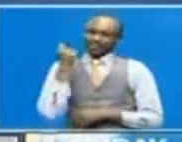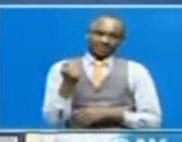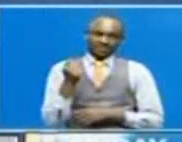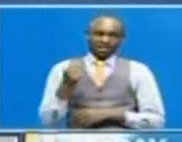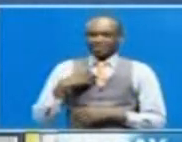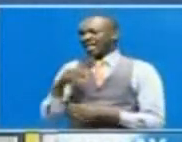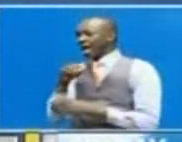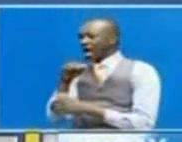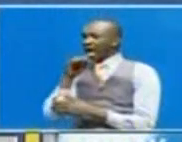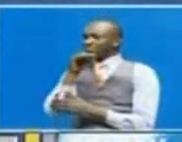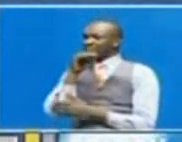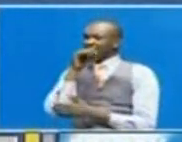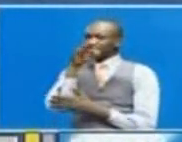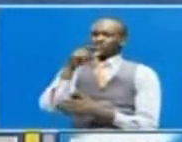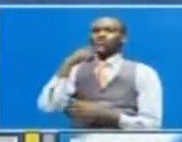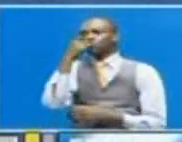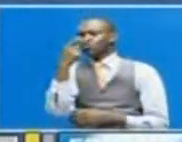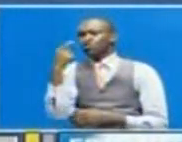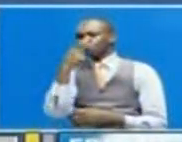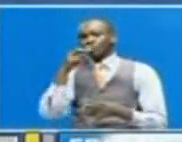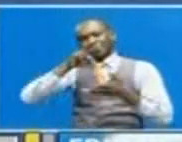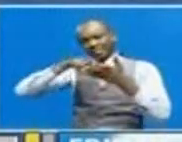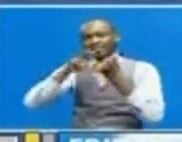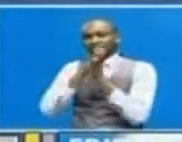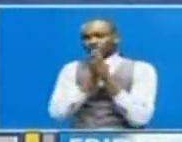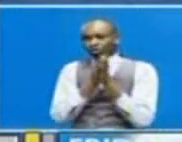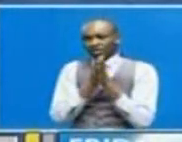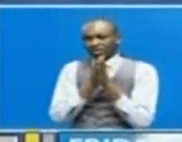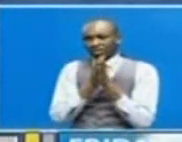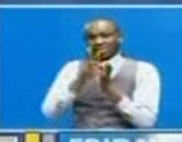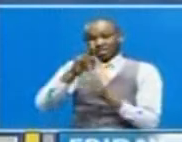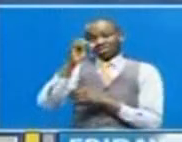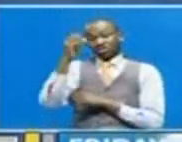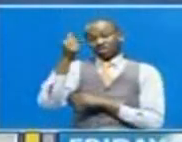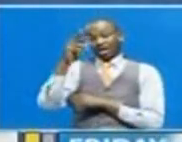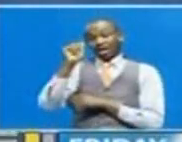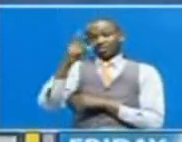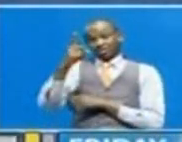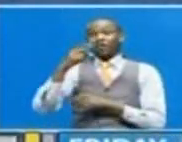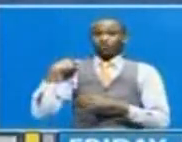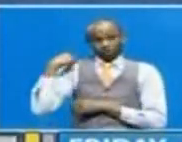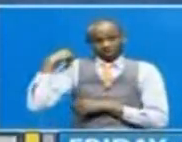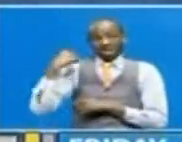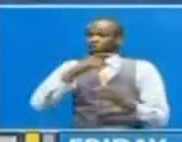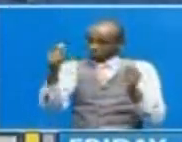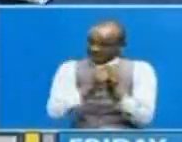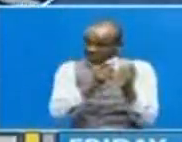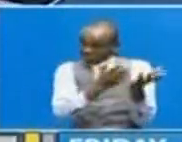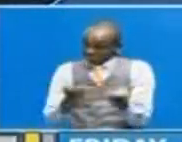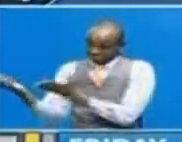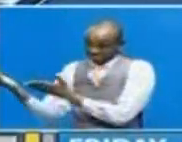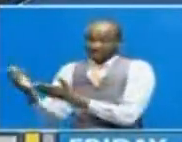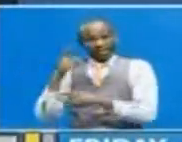I had asked you earlier who would be reading the story, and Richard volunteered, and so we're just going to go with you, and you're going to have